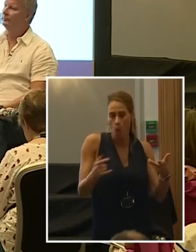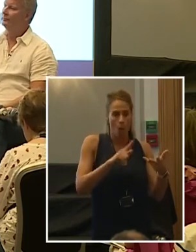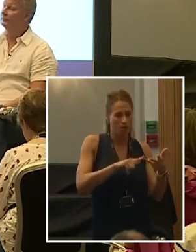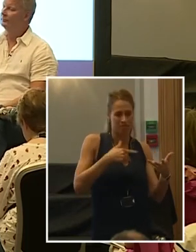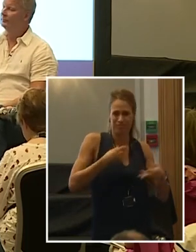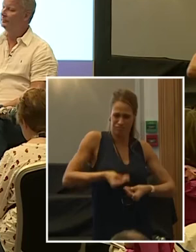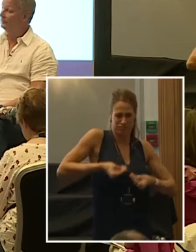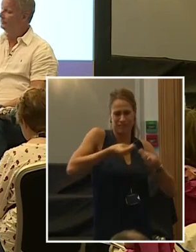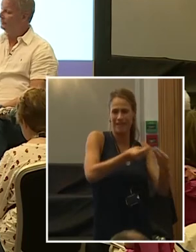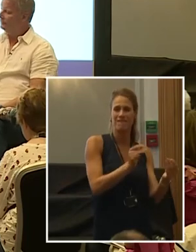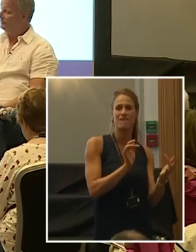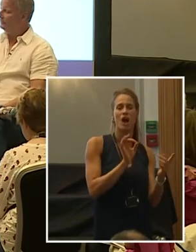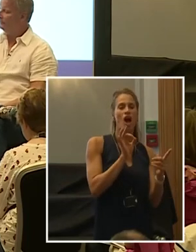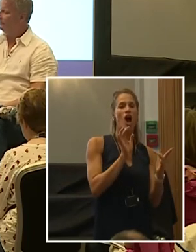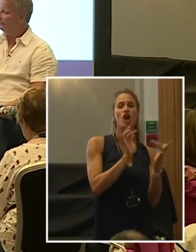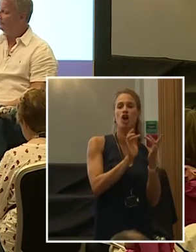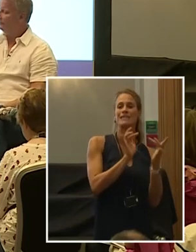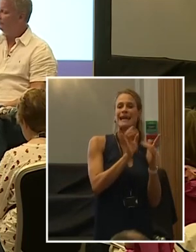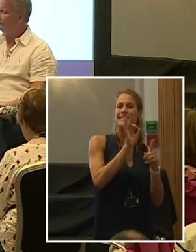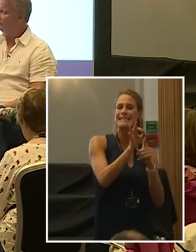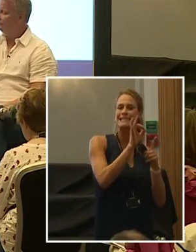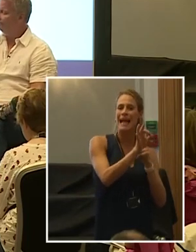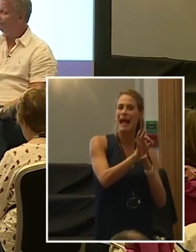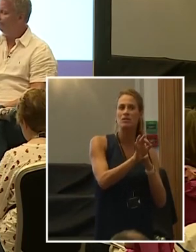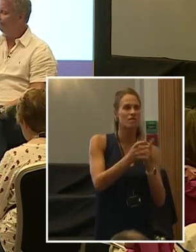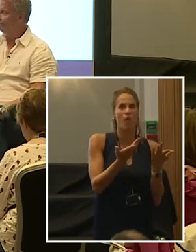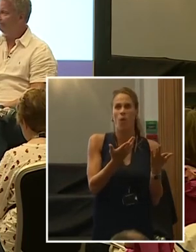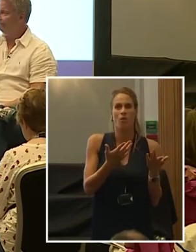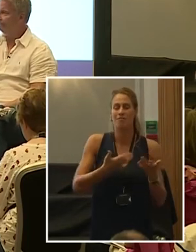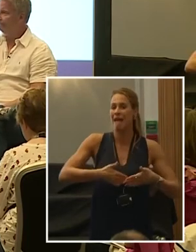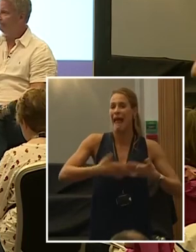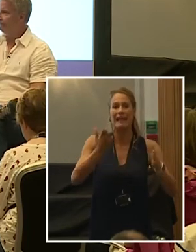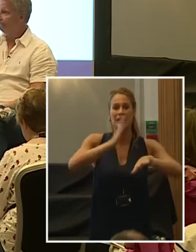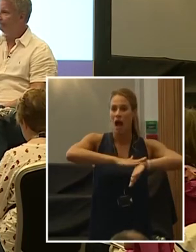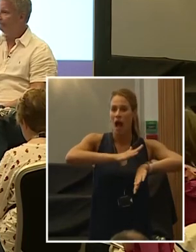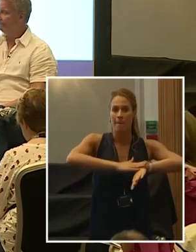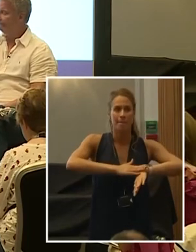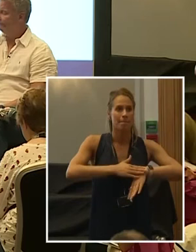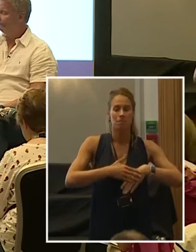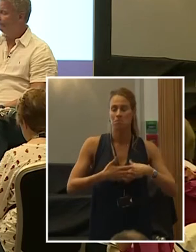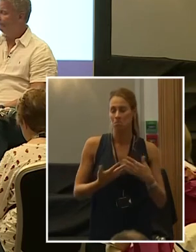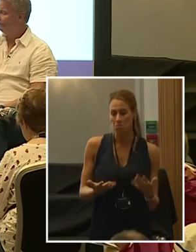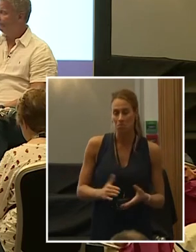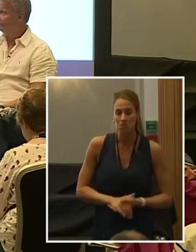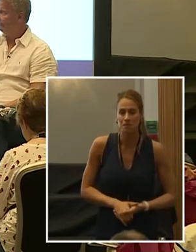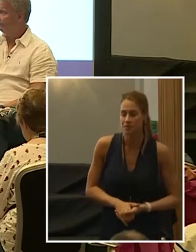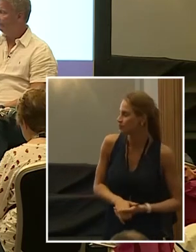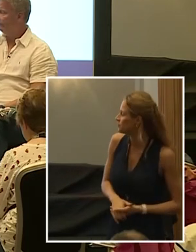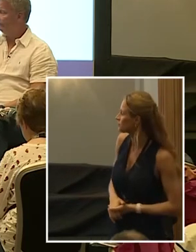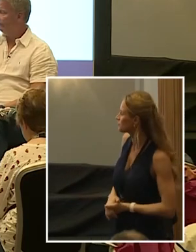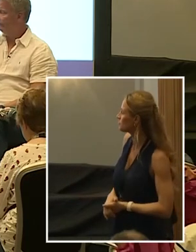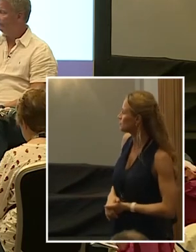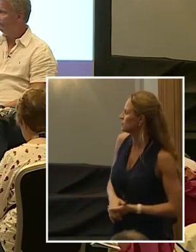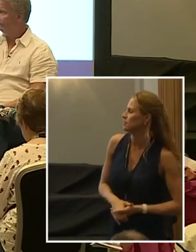also telephone numbers for out of hours issues. So, yeah. So generally, I mean, Mital mentioned